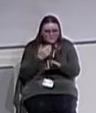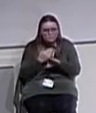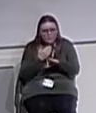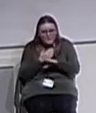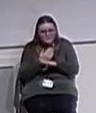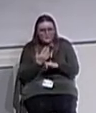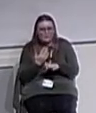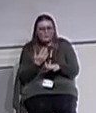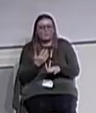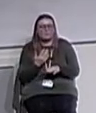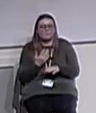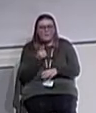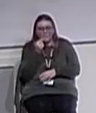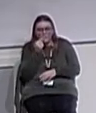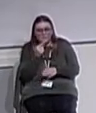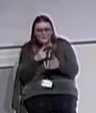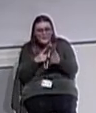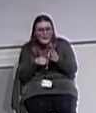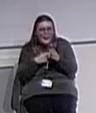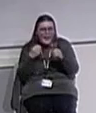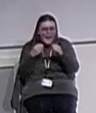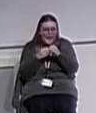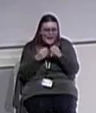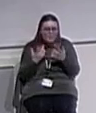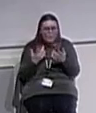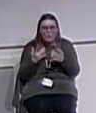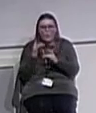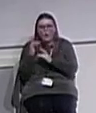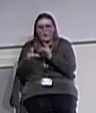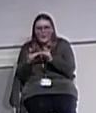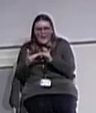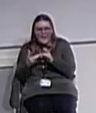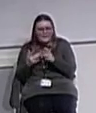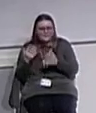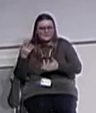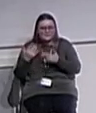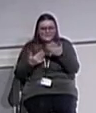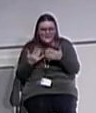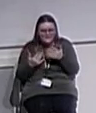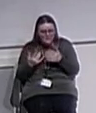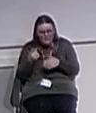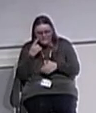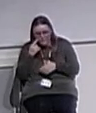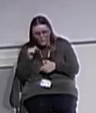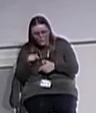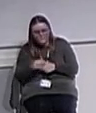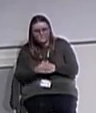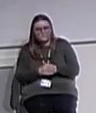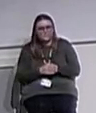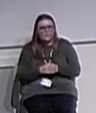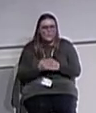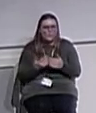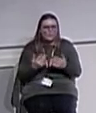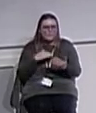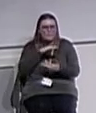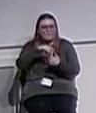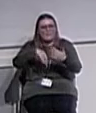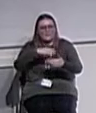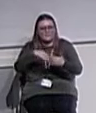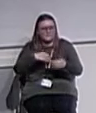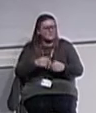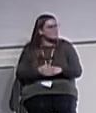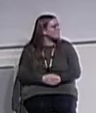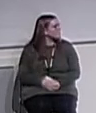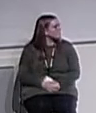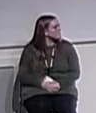sometime possibly in the lab, sometime possibly online, and sometime doing data handling as well. So a blended approach there. You will be